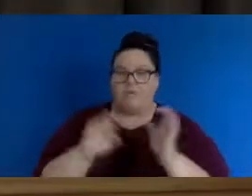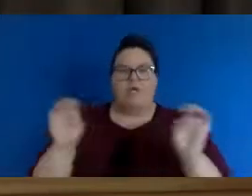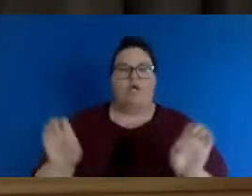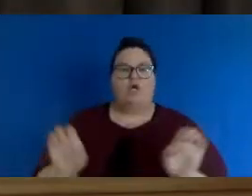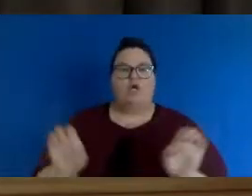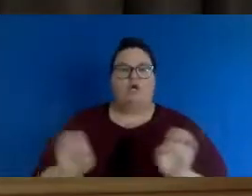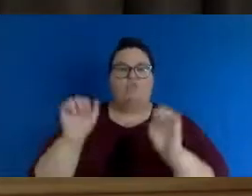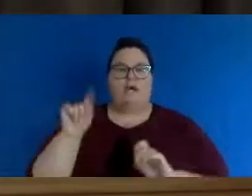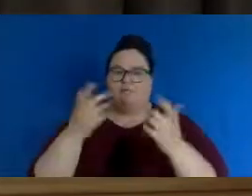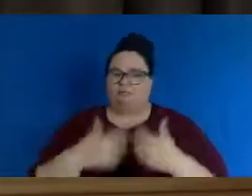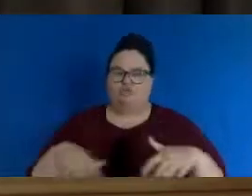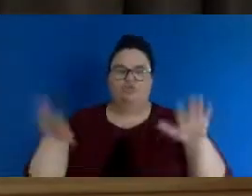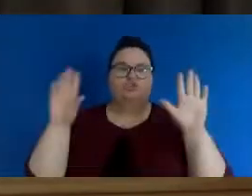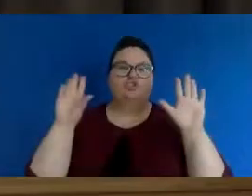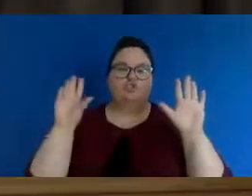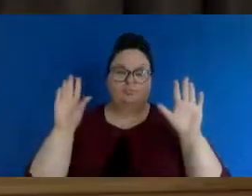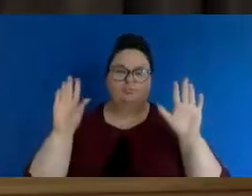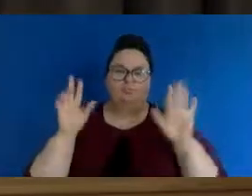be lifted, and